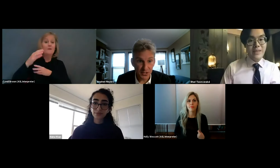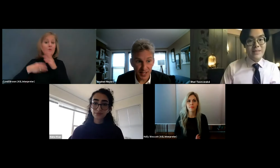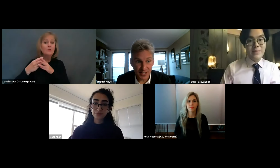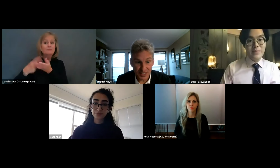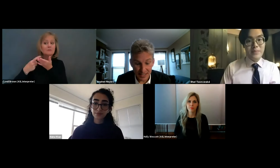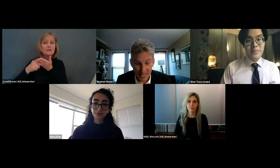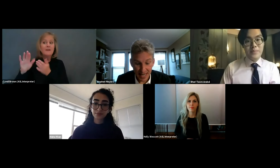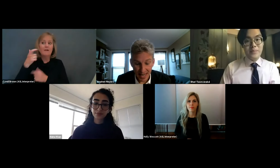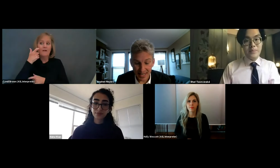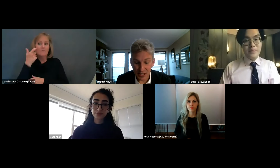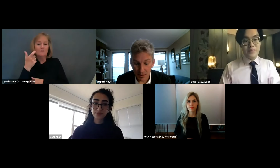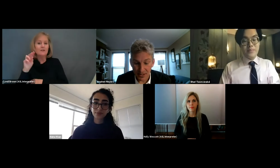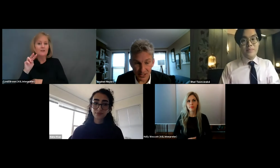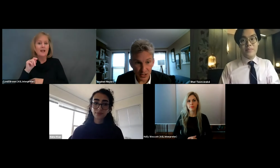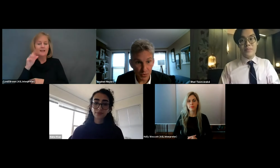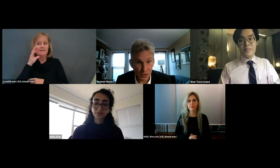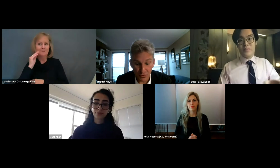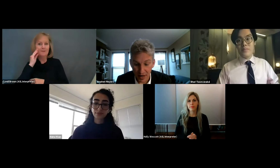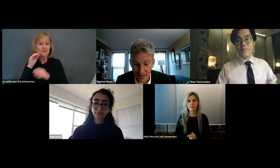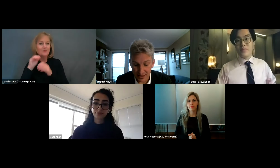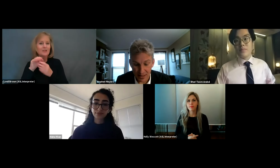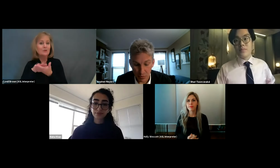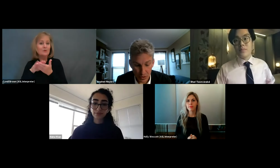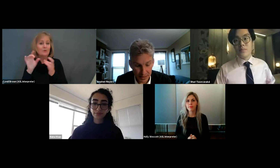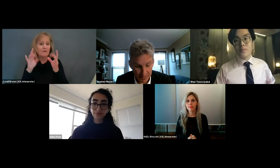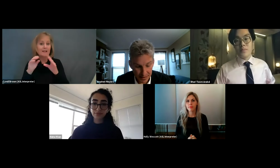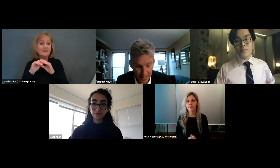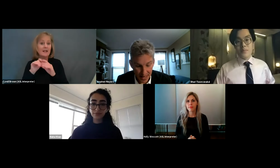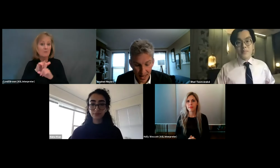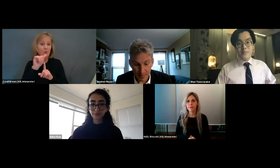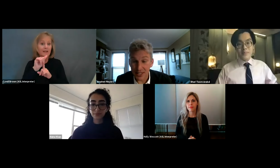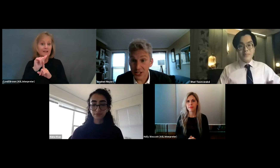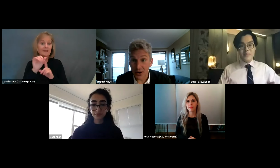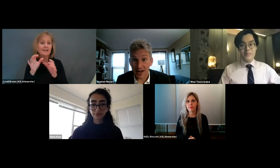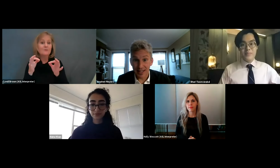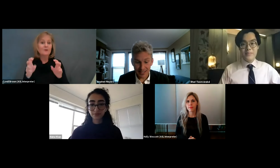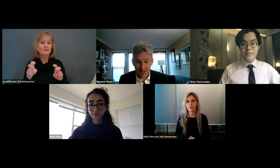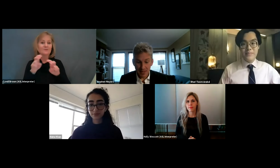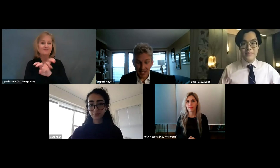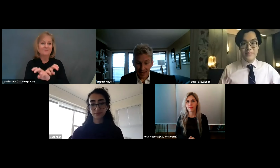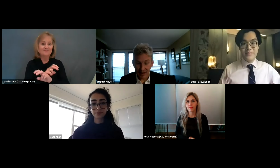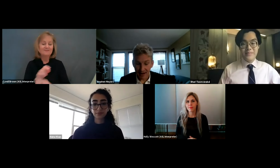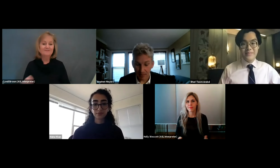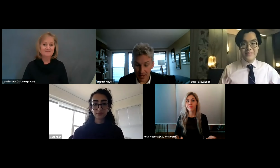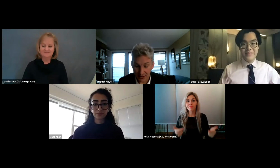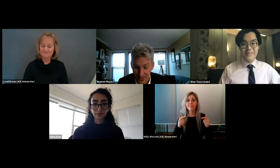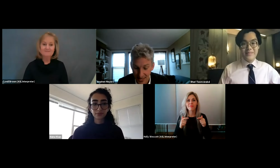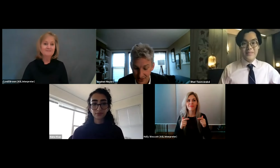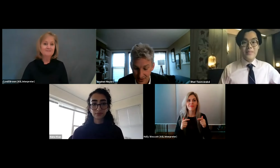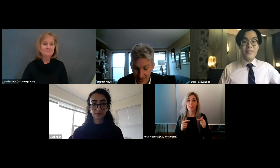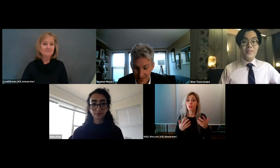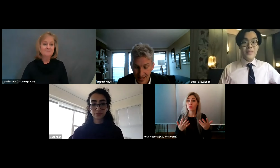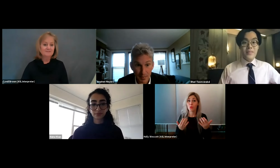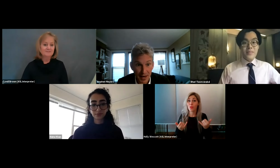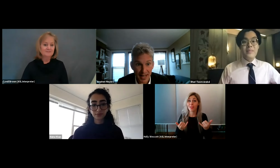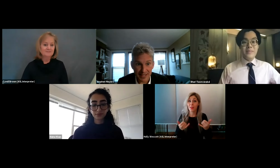their observations and experiences with school violence and bullying. And so I'd like to begin our panel